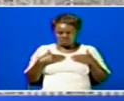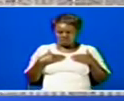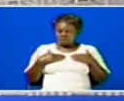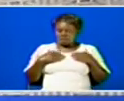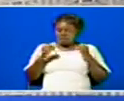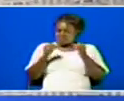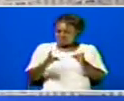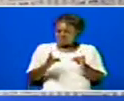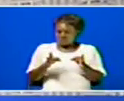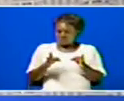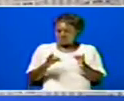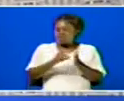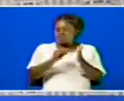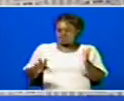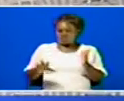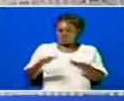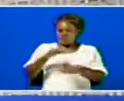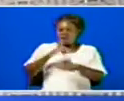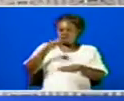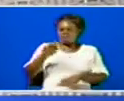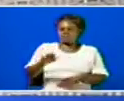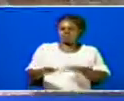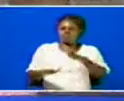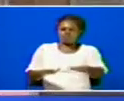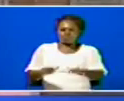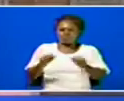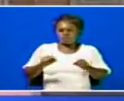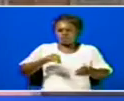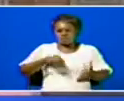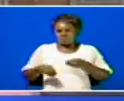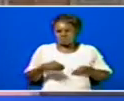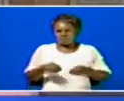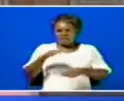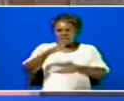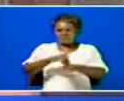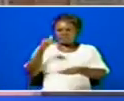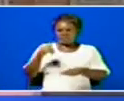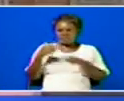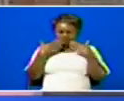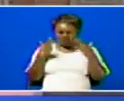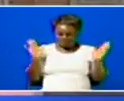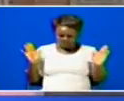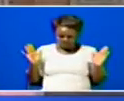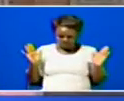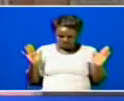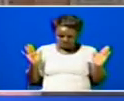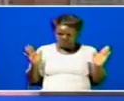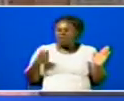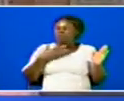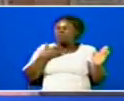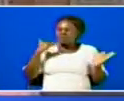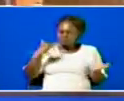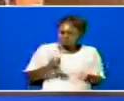ikitolewa ita interfere na nerves ama mguu inaweza kuwa paralyzed. Sasa amekuwa affected. Ufui tunataka